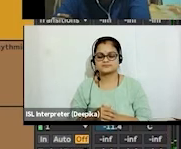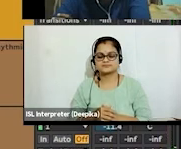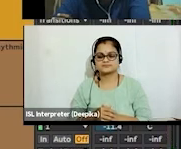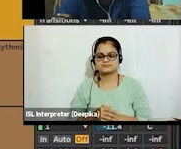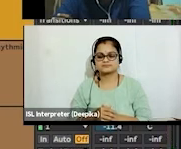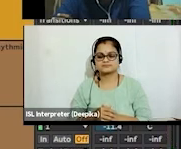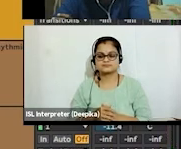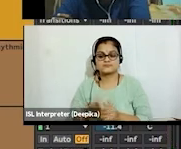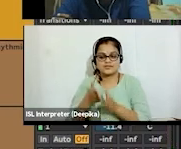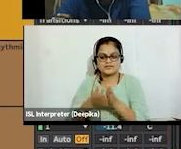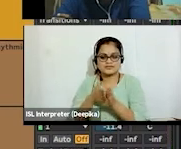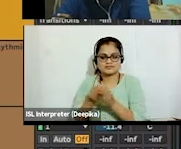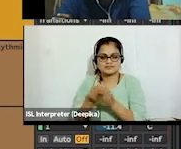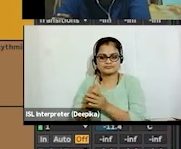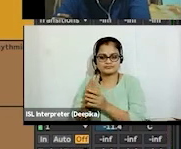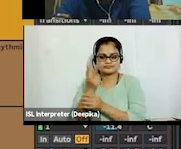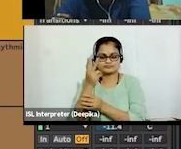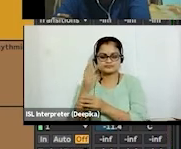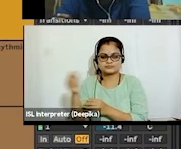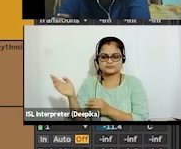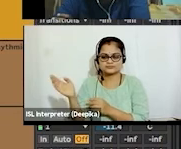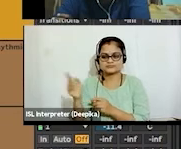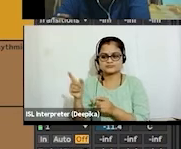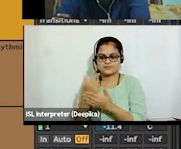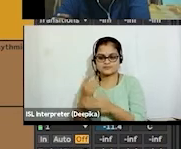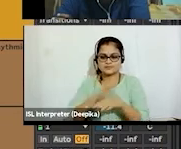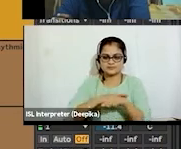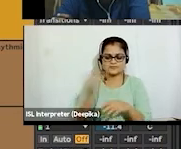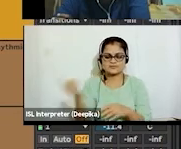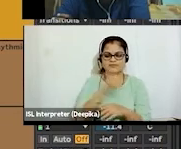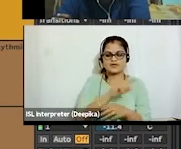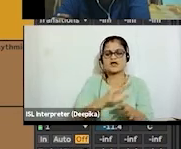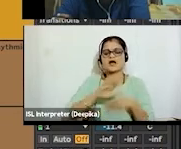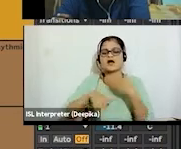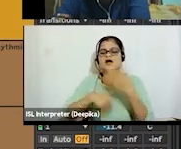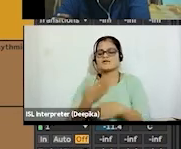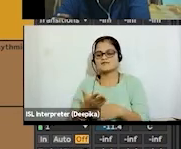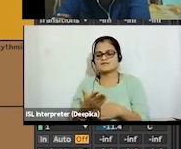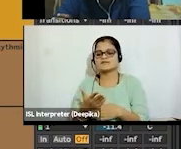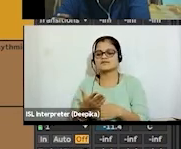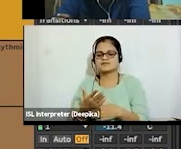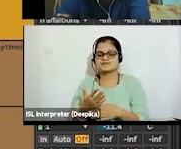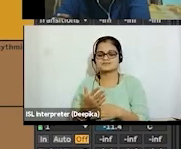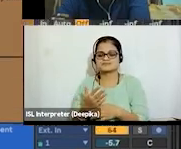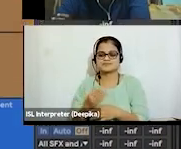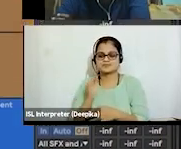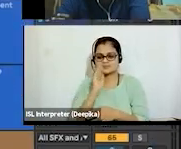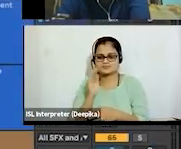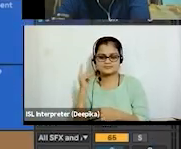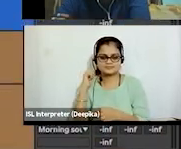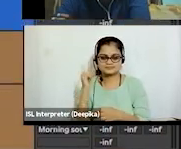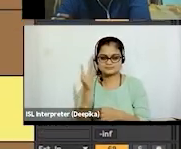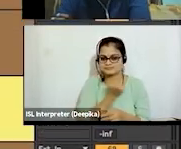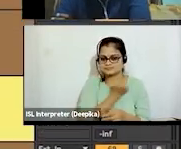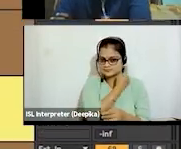So this basically, it just goes from left to right, and then it goes to the next part of the song. So yeah, That's a lot of I think these were